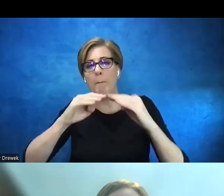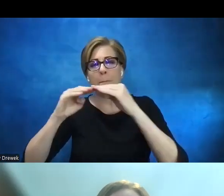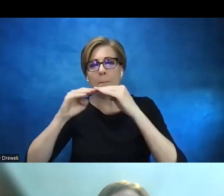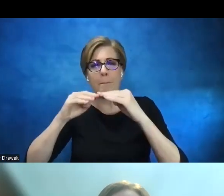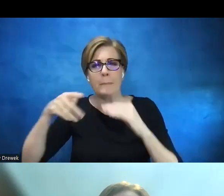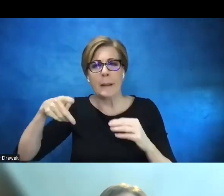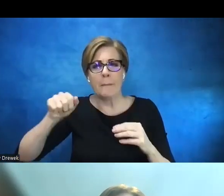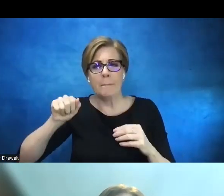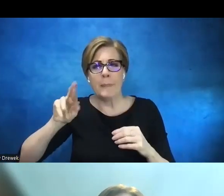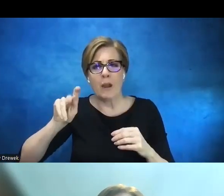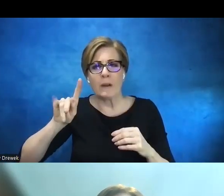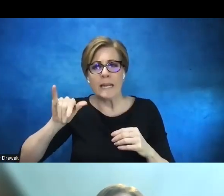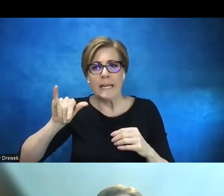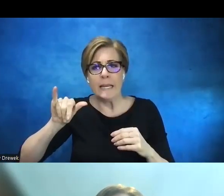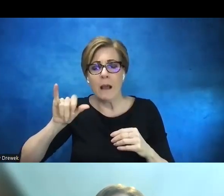we